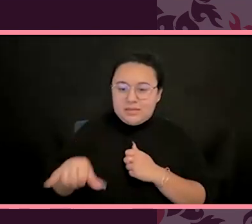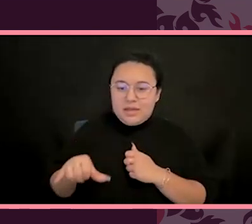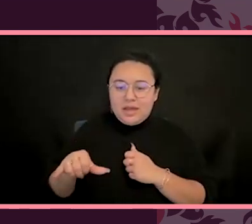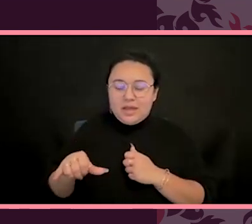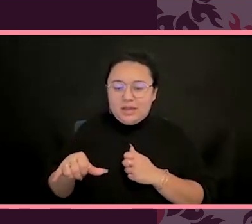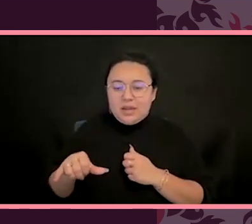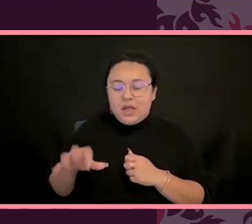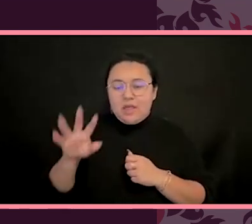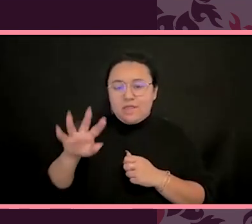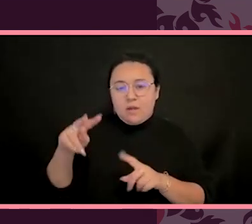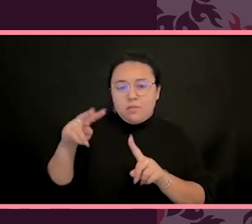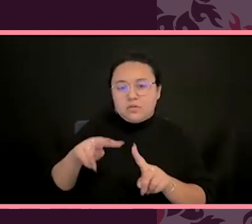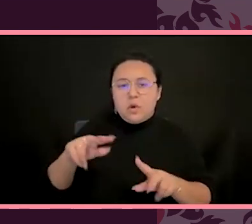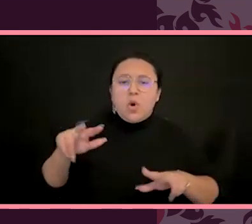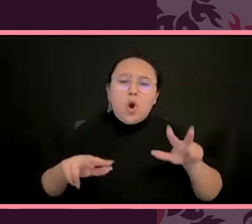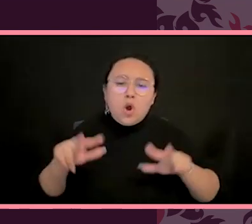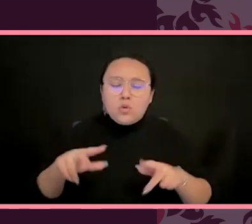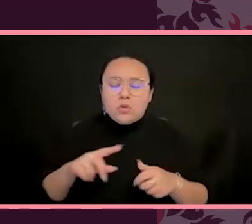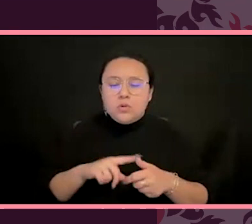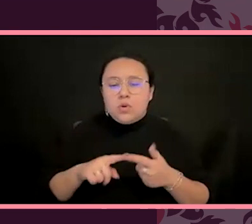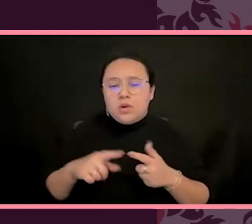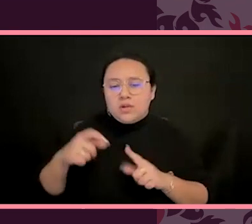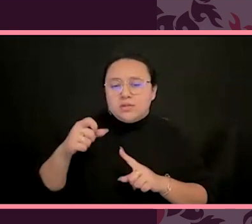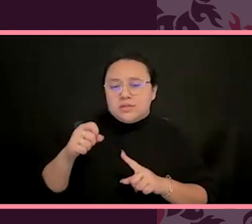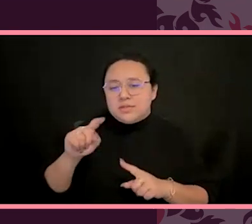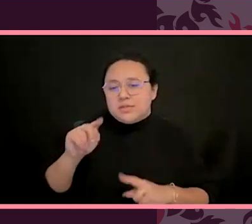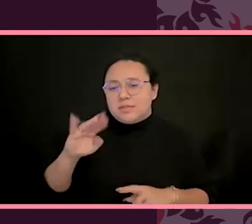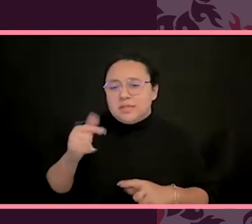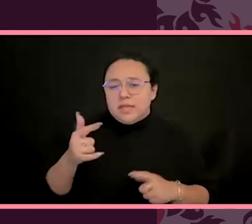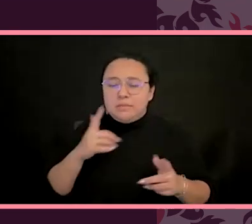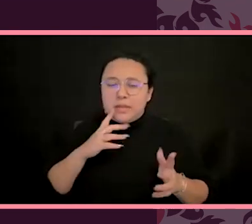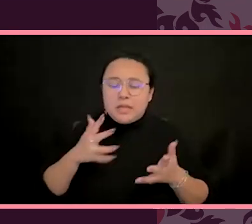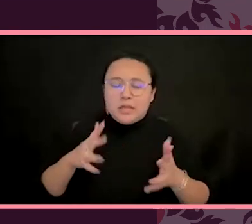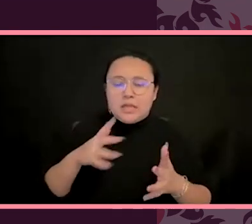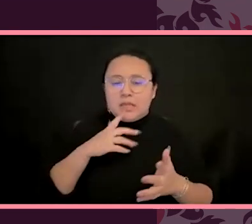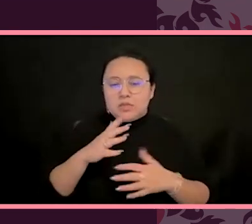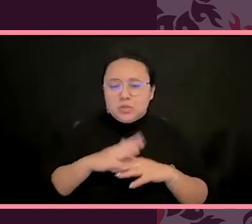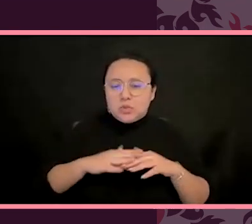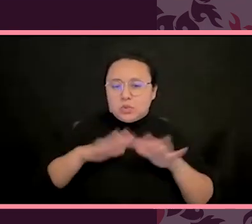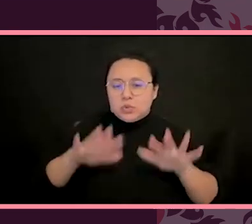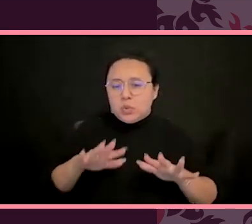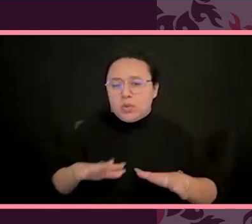what they perceive as awkwardness or stimming or whatever. I don't know if that made sense.